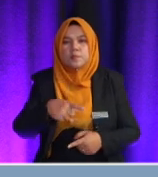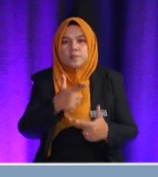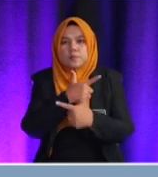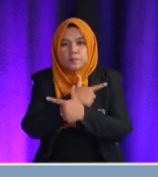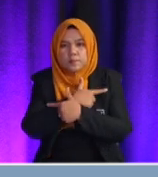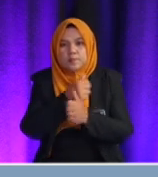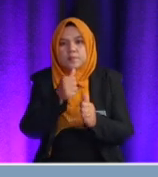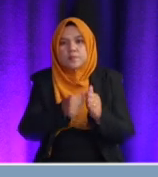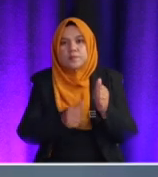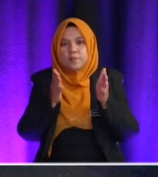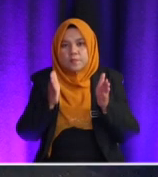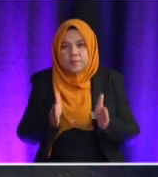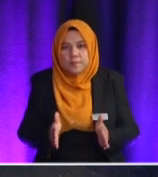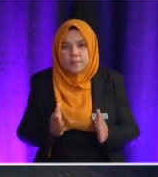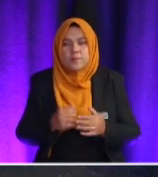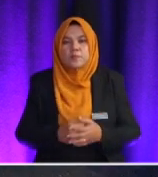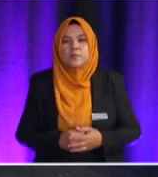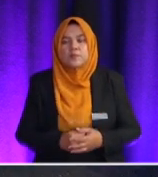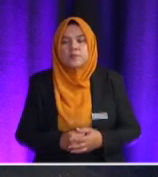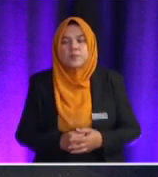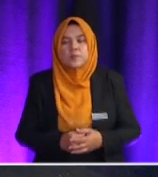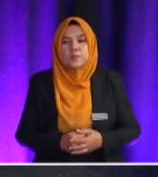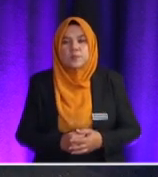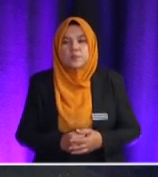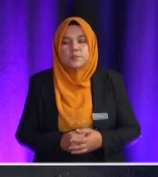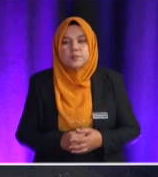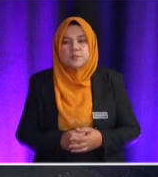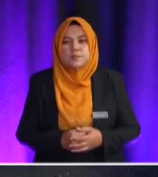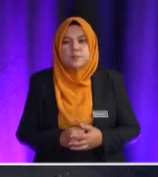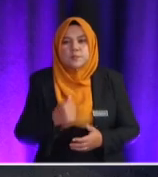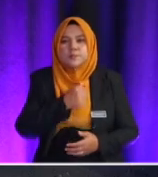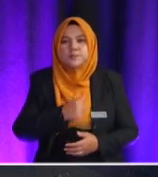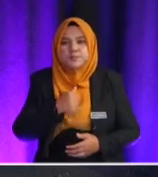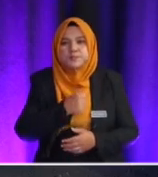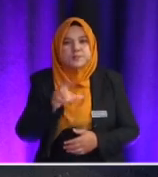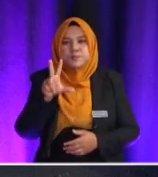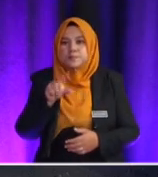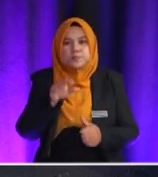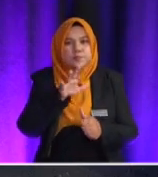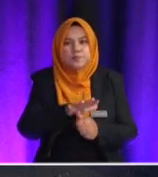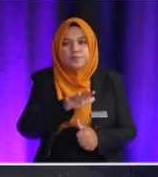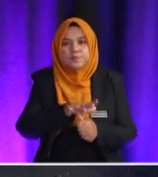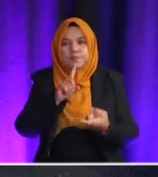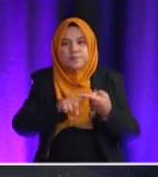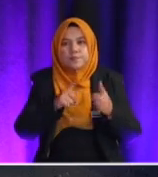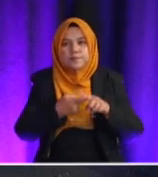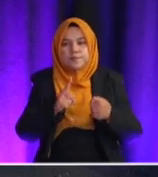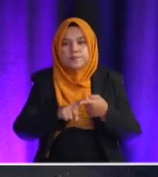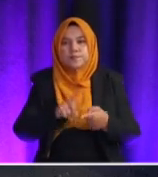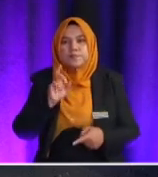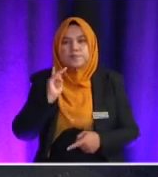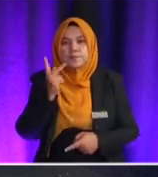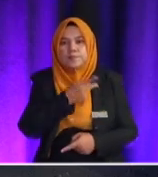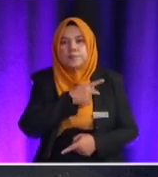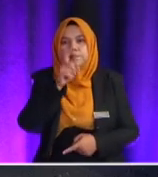okay. So that's why. So we should love our friends. So please don't bully our friends, okay? So we should love each other, okay?